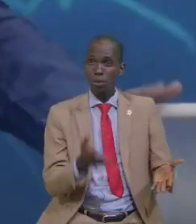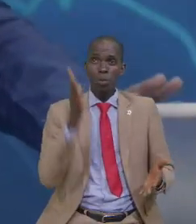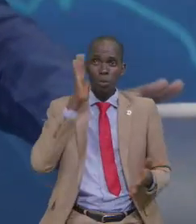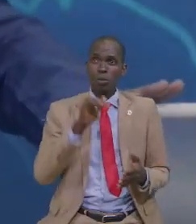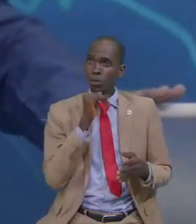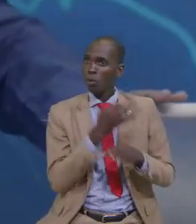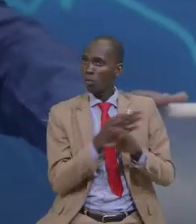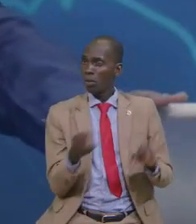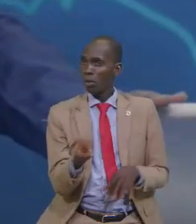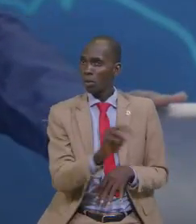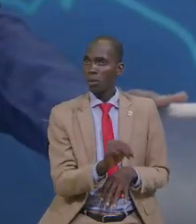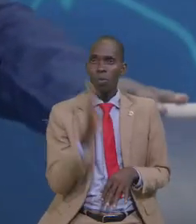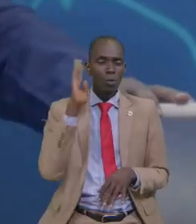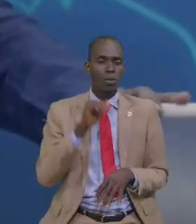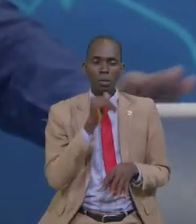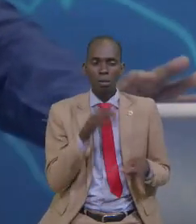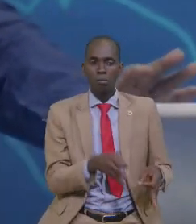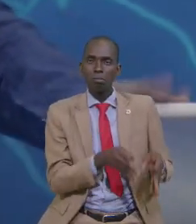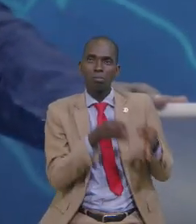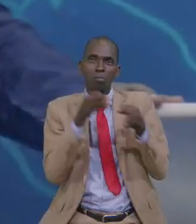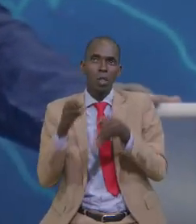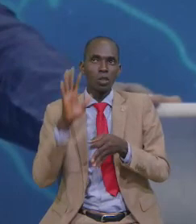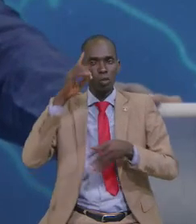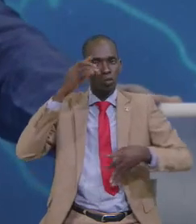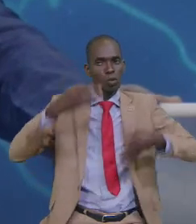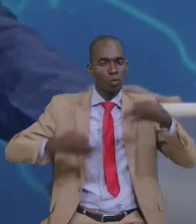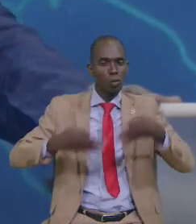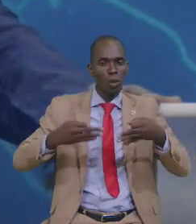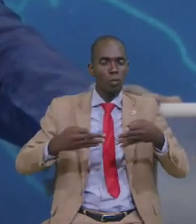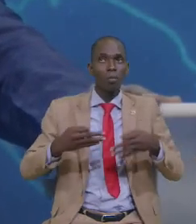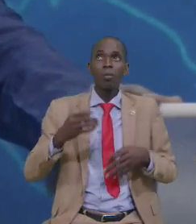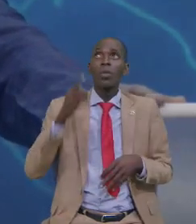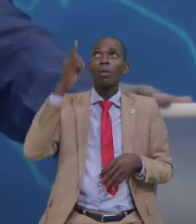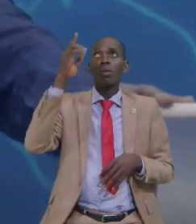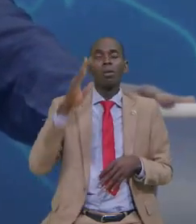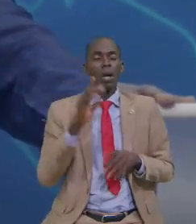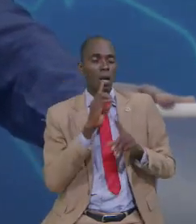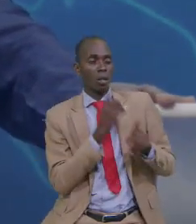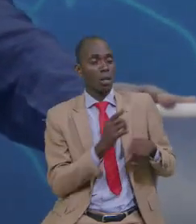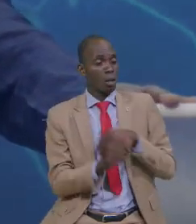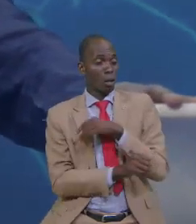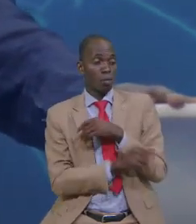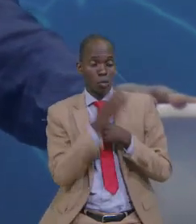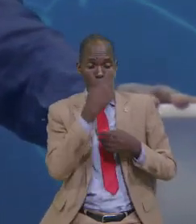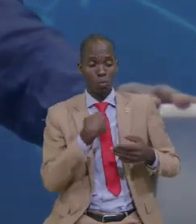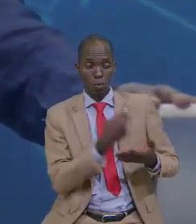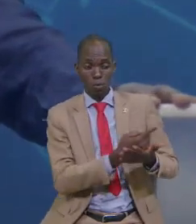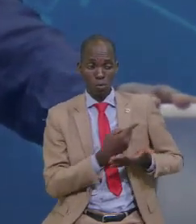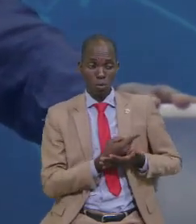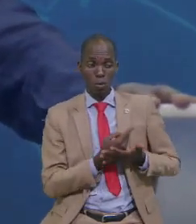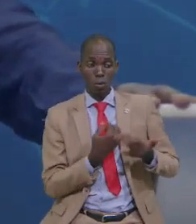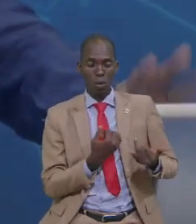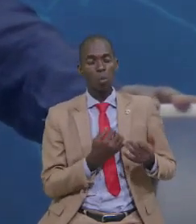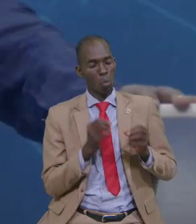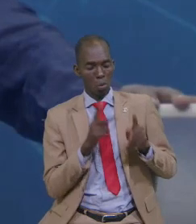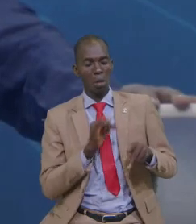Will you not delay that kind of judgment, Abraham? Because you are talking about it, I will. About